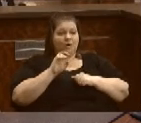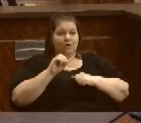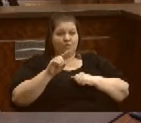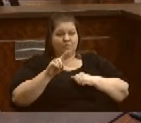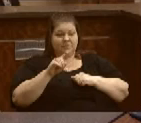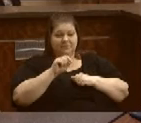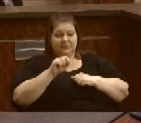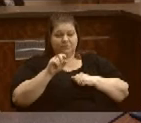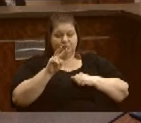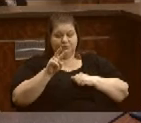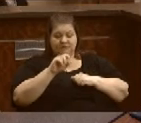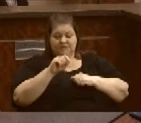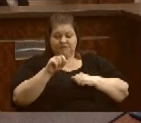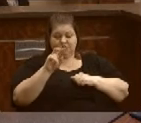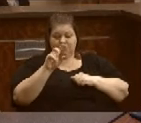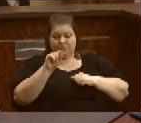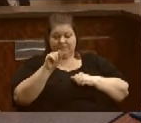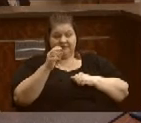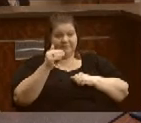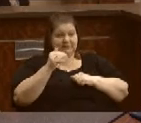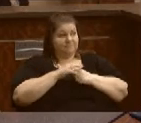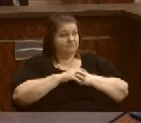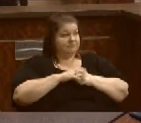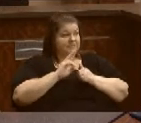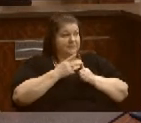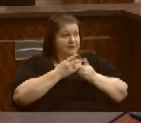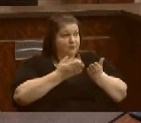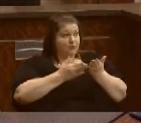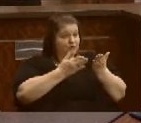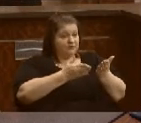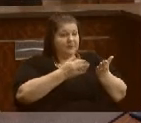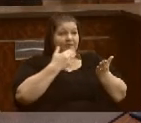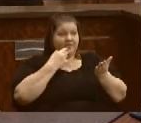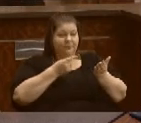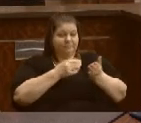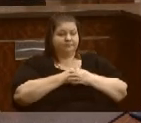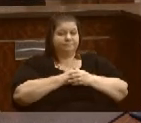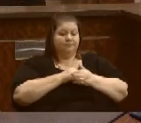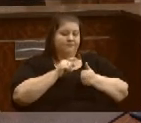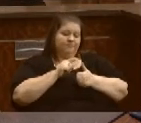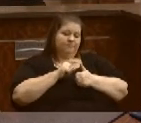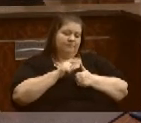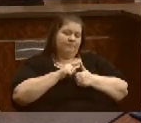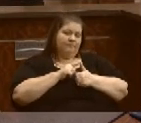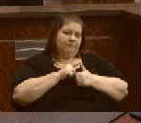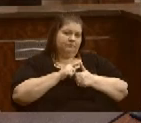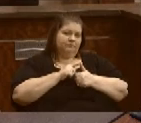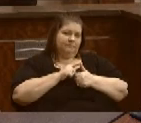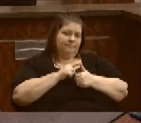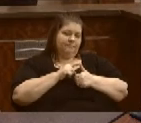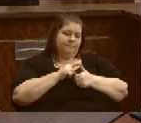RO1-2, 2015. Thank you. Do I have a second? Second. Thank you, Mr. Les. Madam Clerk?